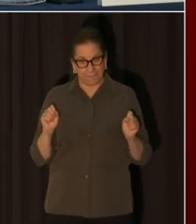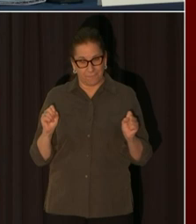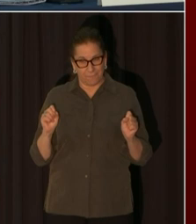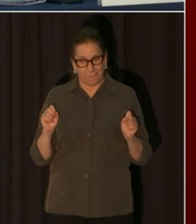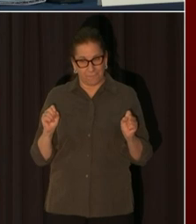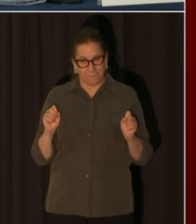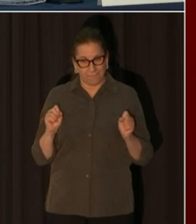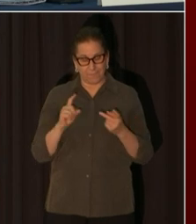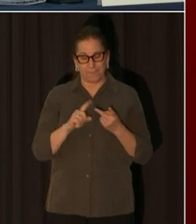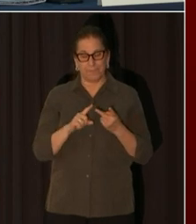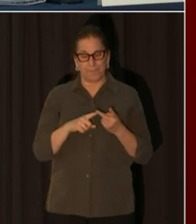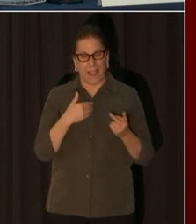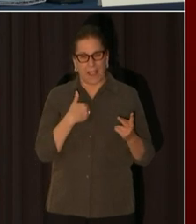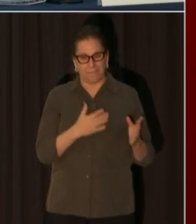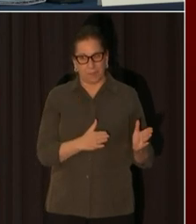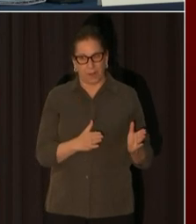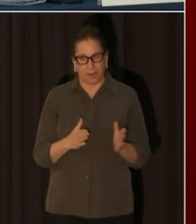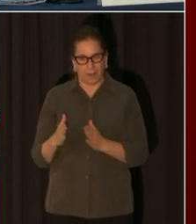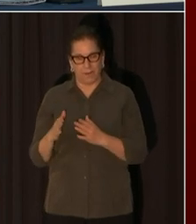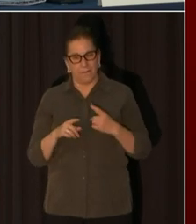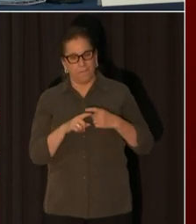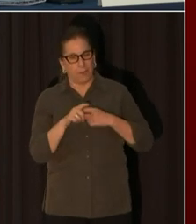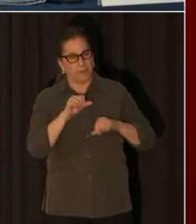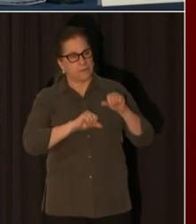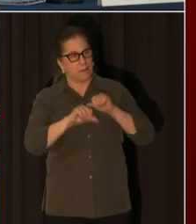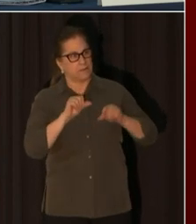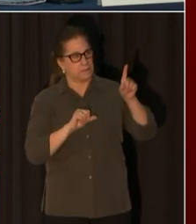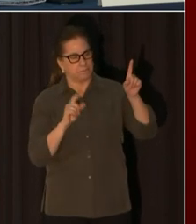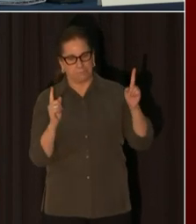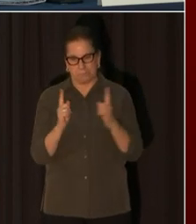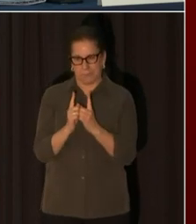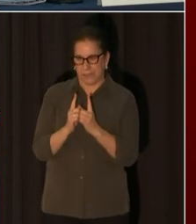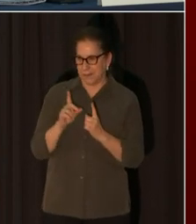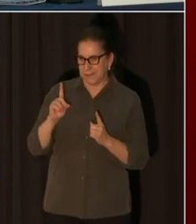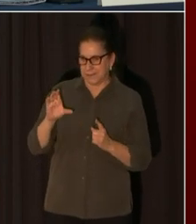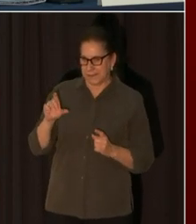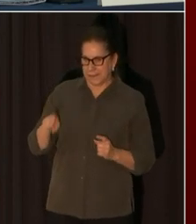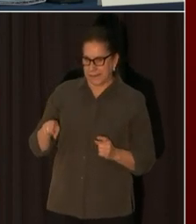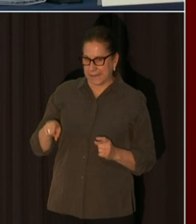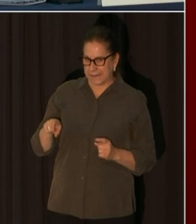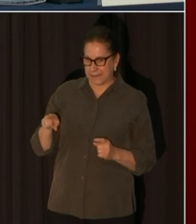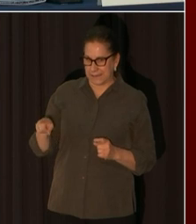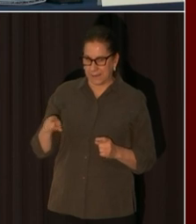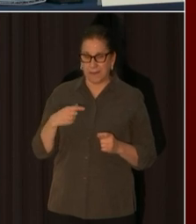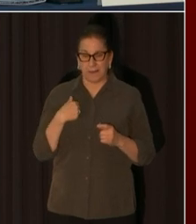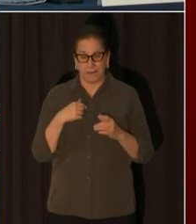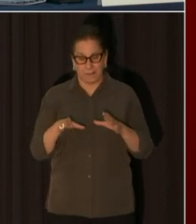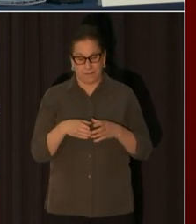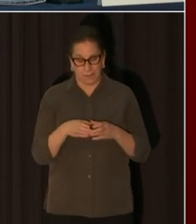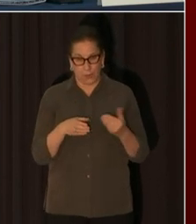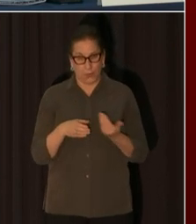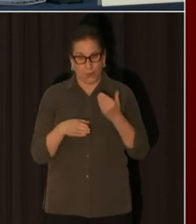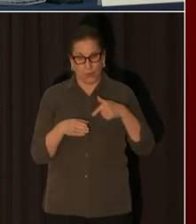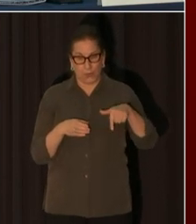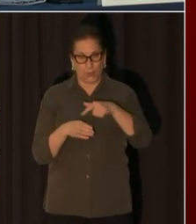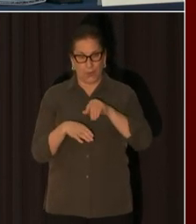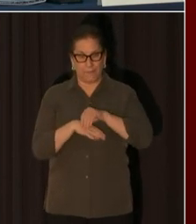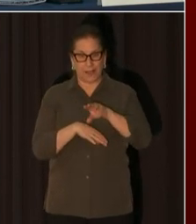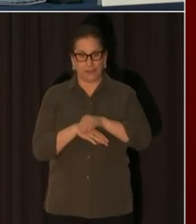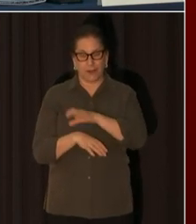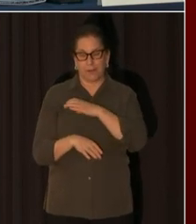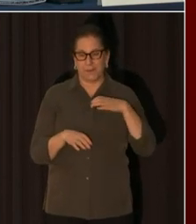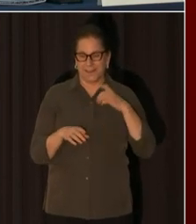science and tailored to the needs of our community. The Reopen Advisory Committee is putting that plan together. And the exercise